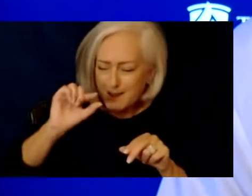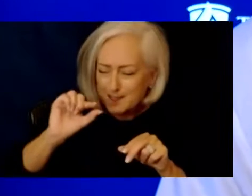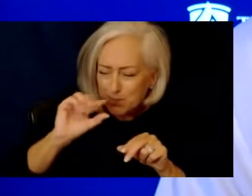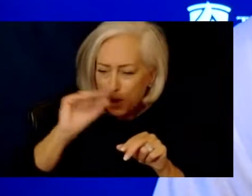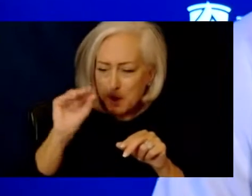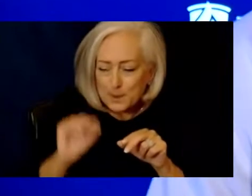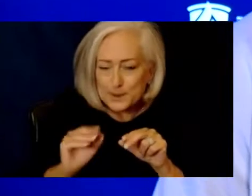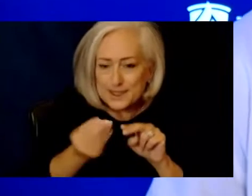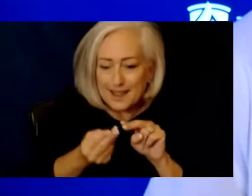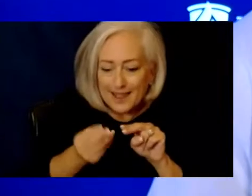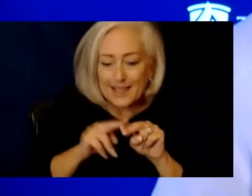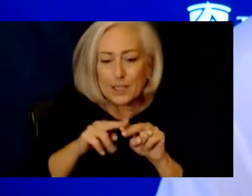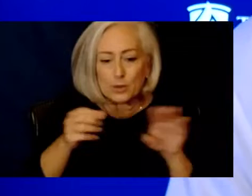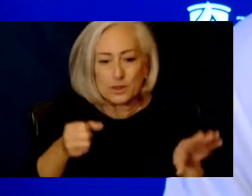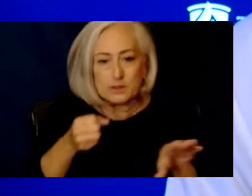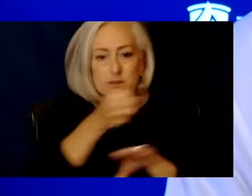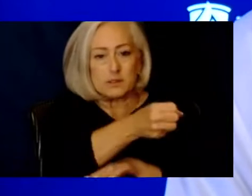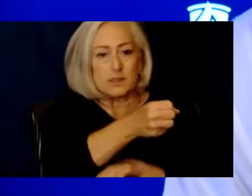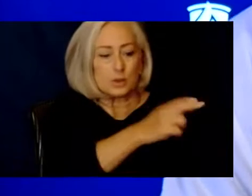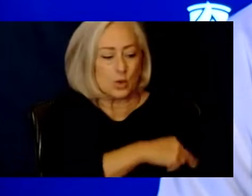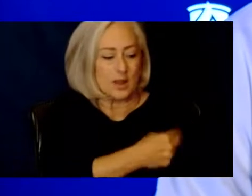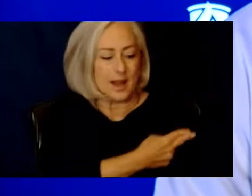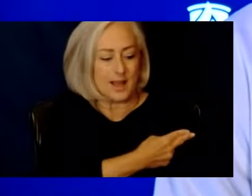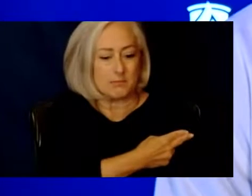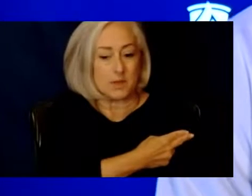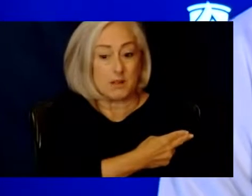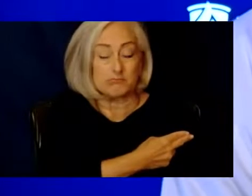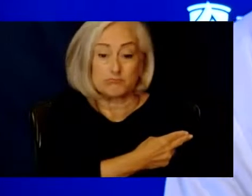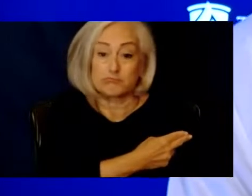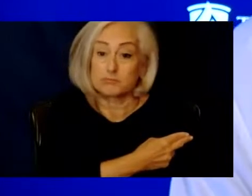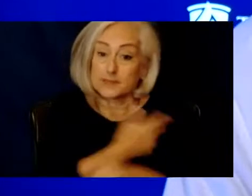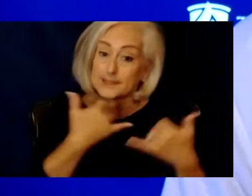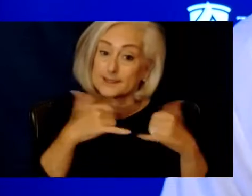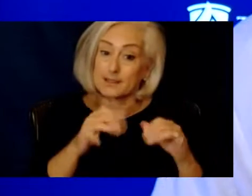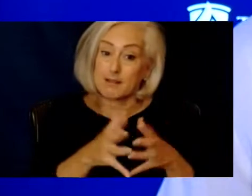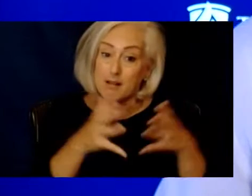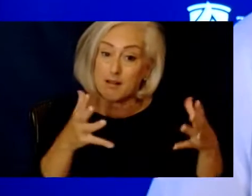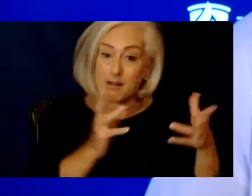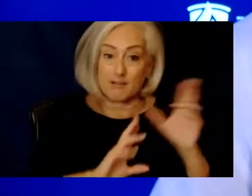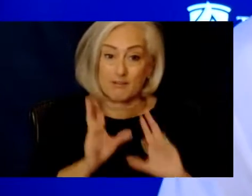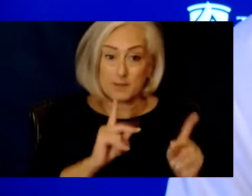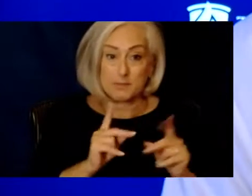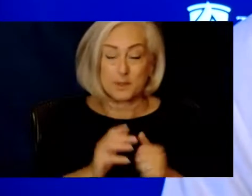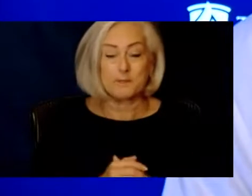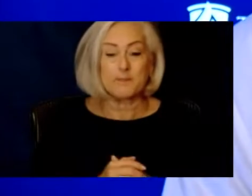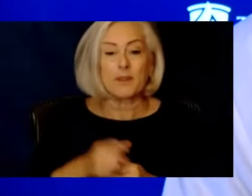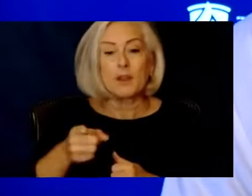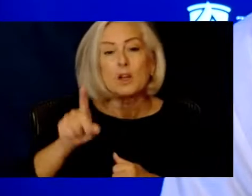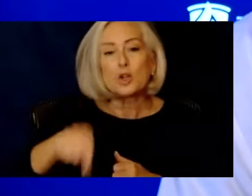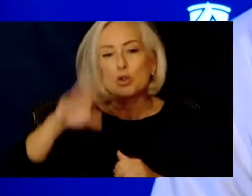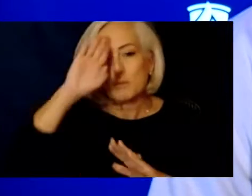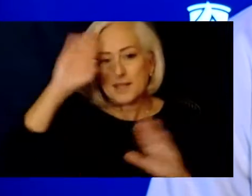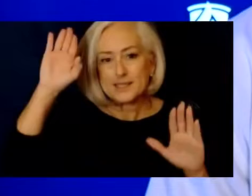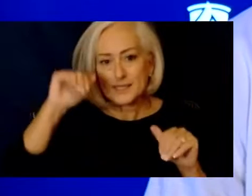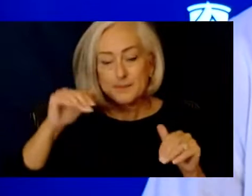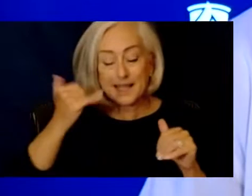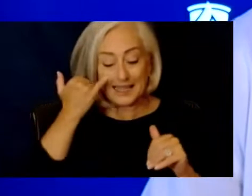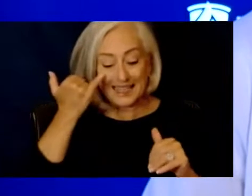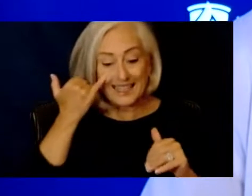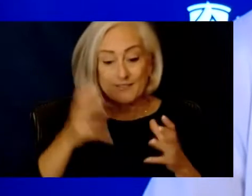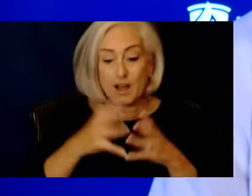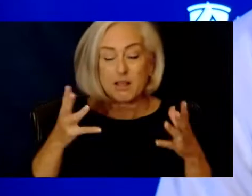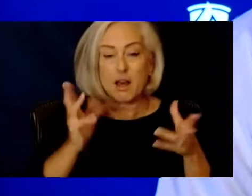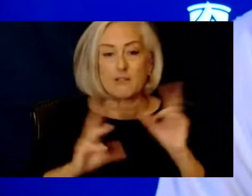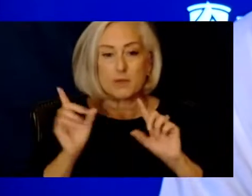go to the hospital are large numbers. And then you have to expect also, unfortunately, if there are large numbers of people going to the hospital, you will